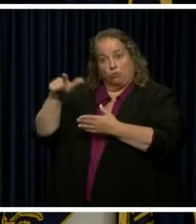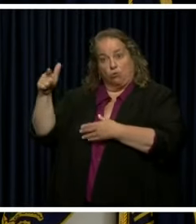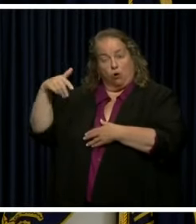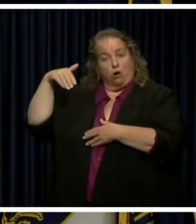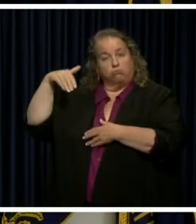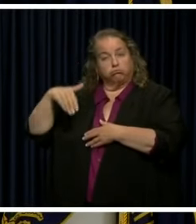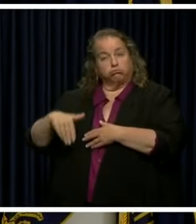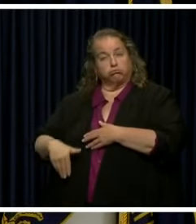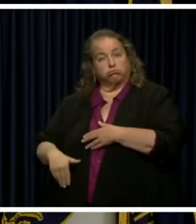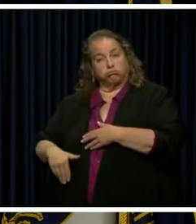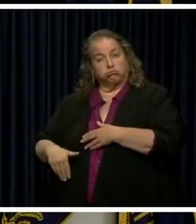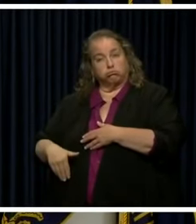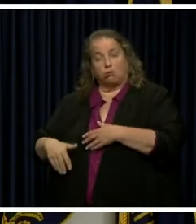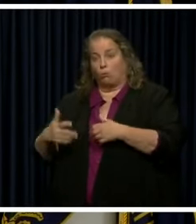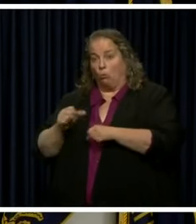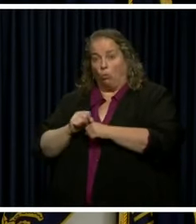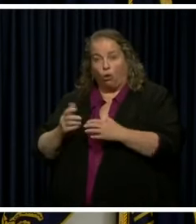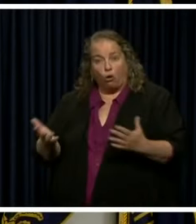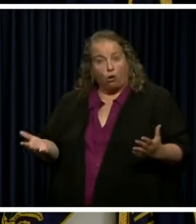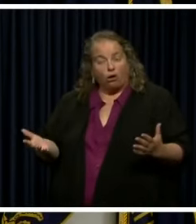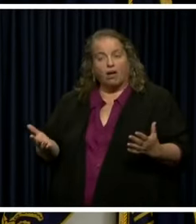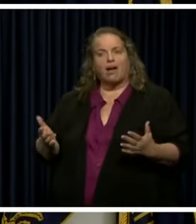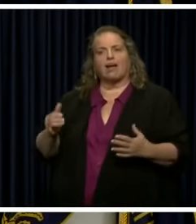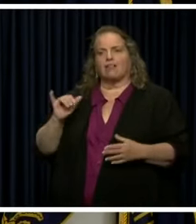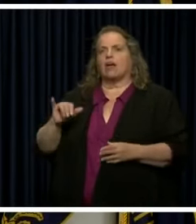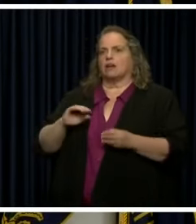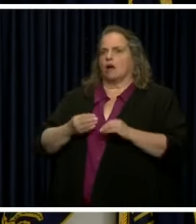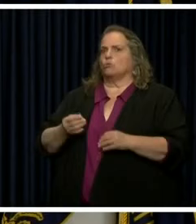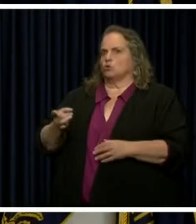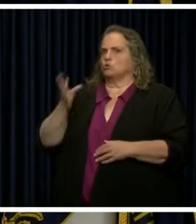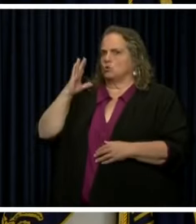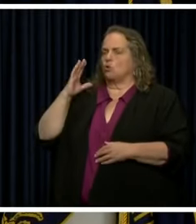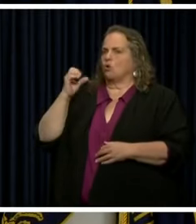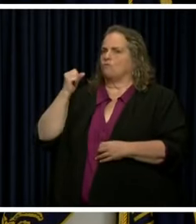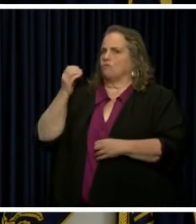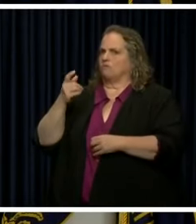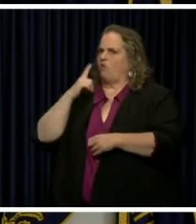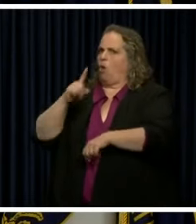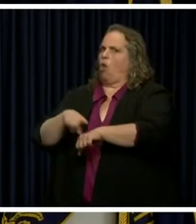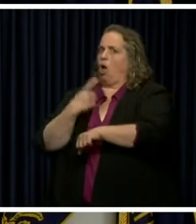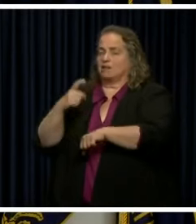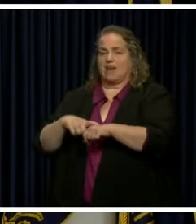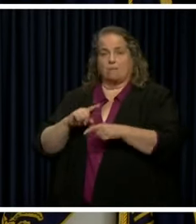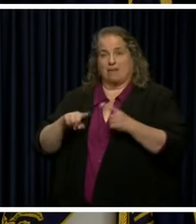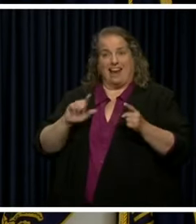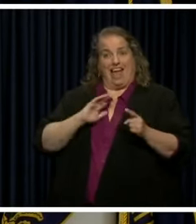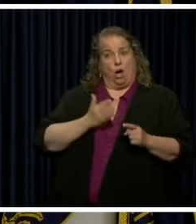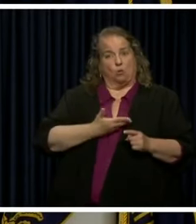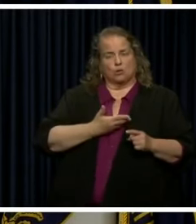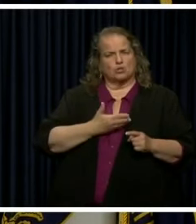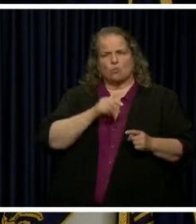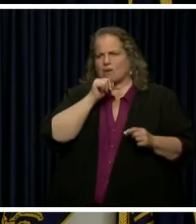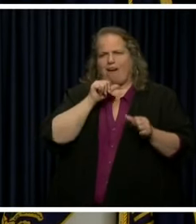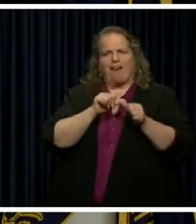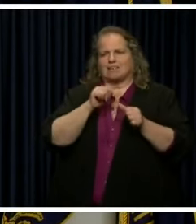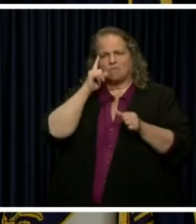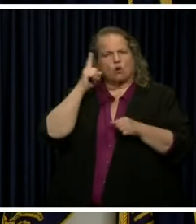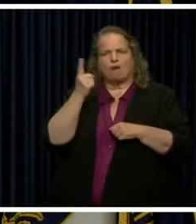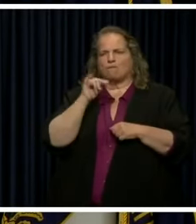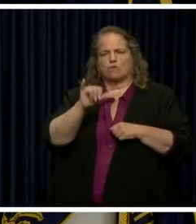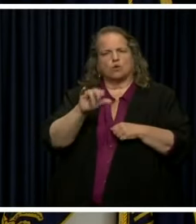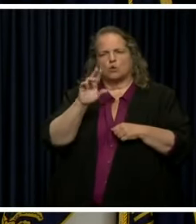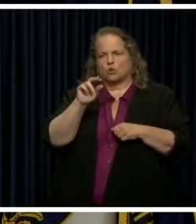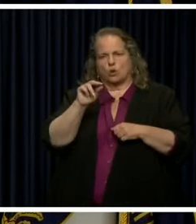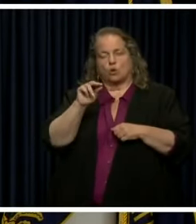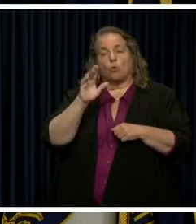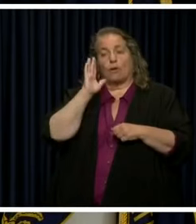The numbers that we're seeing right now aren't going to last for 2 months. Now, are we going to be dealing with the recession going forward? Yes, in some